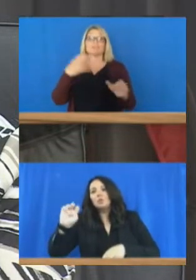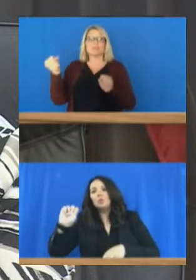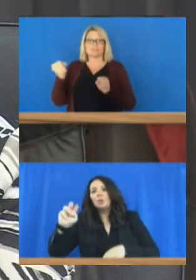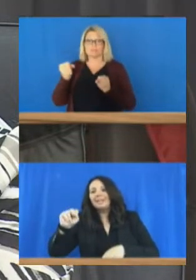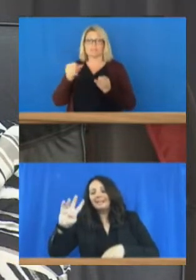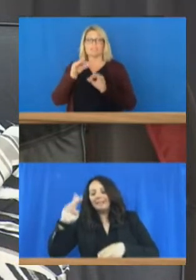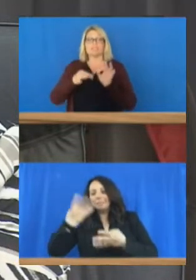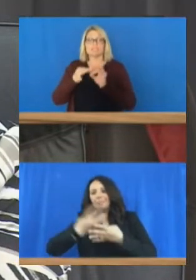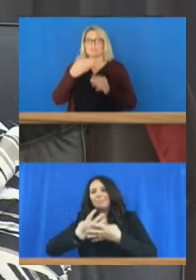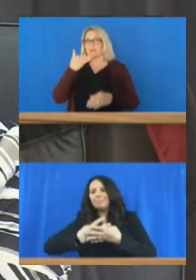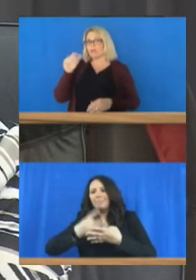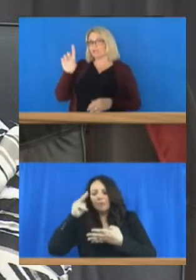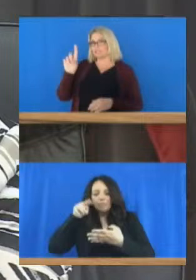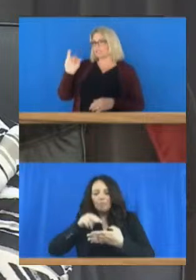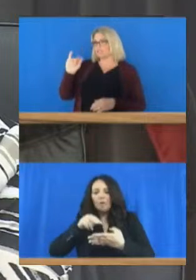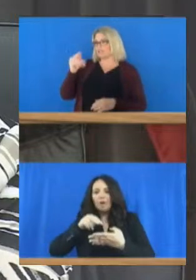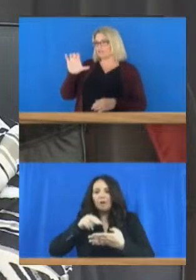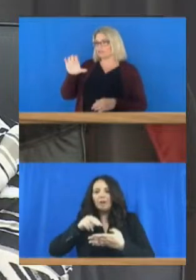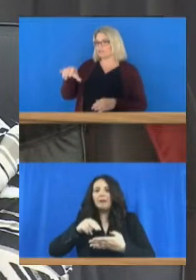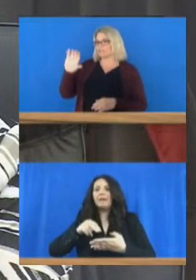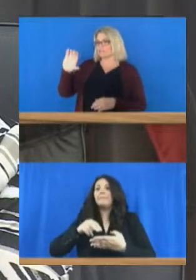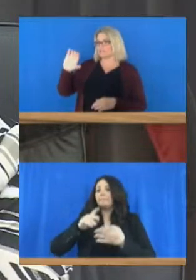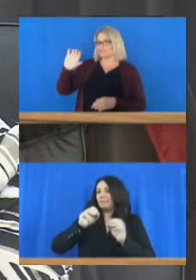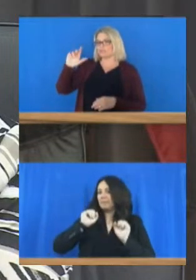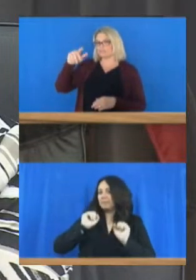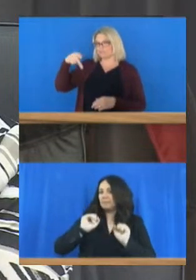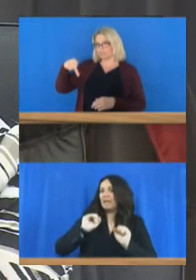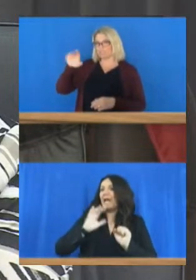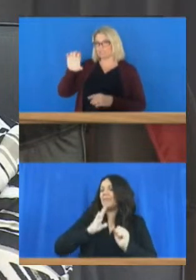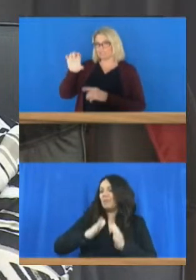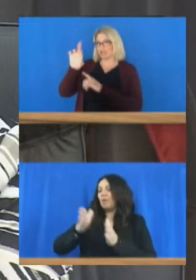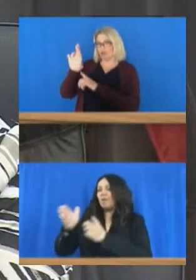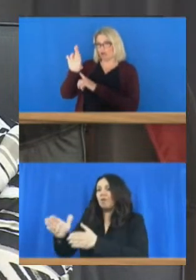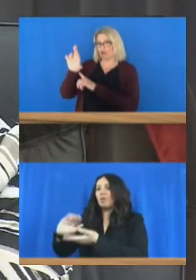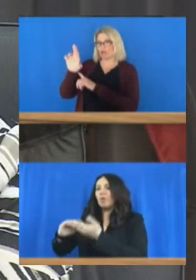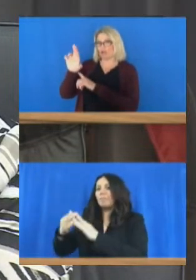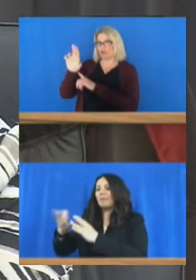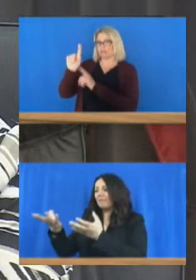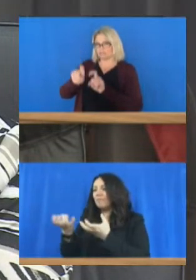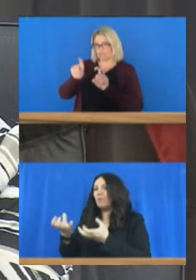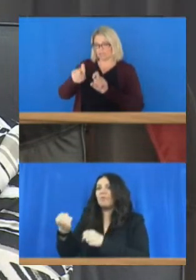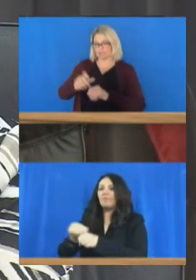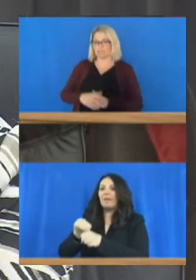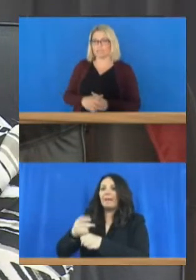looking to take part in this opportunity to have these